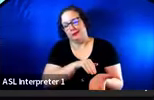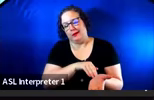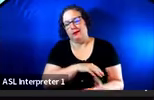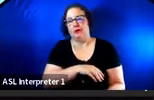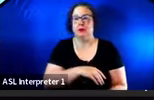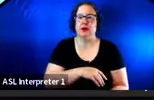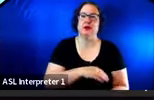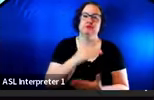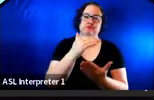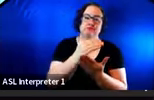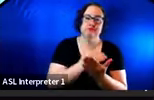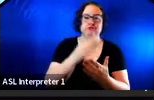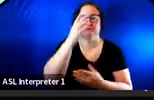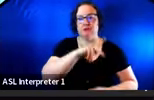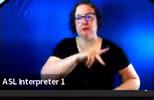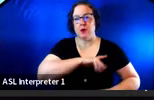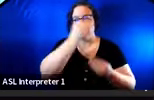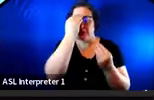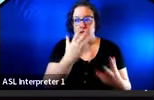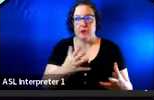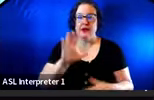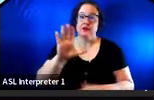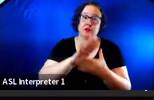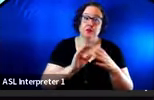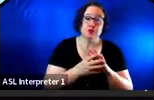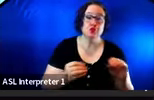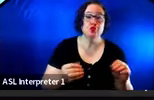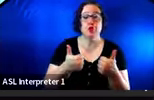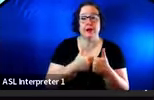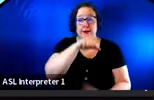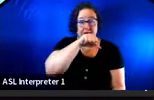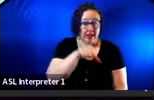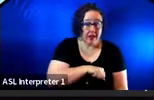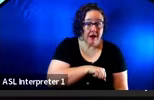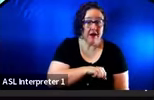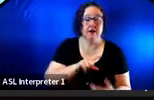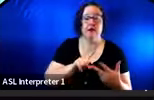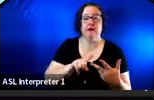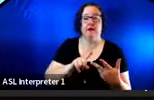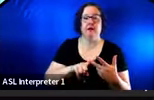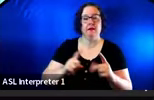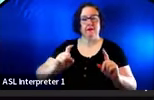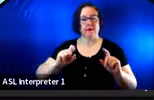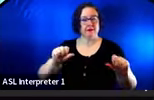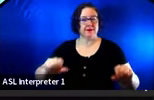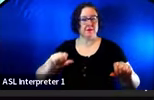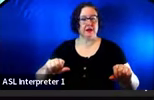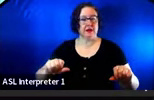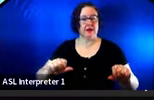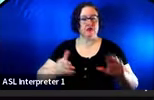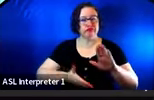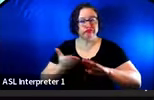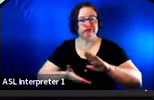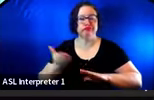of personal information, a lot of information about their story, about the games they like. It grants us the ability to facilitate some of